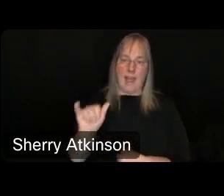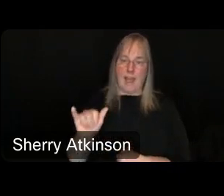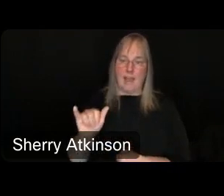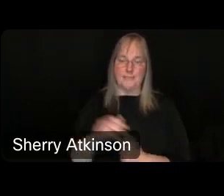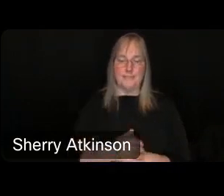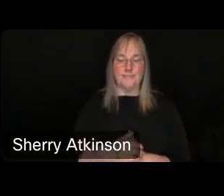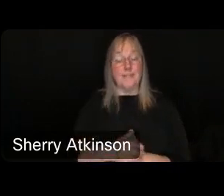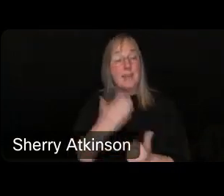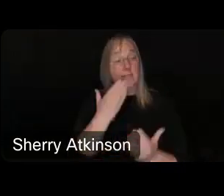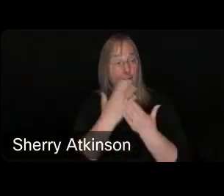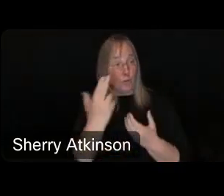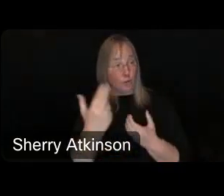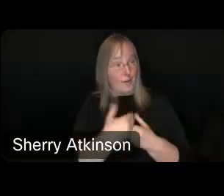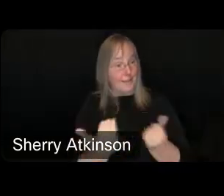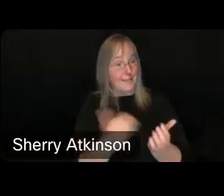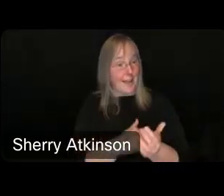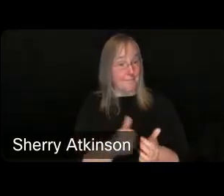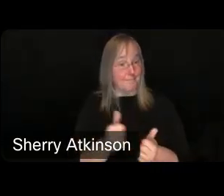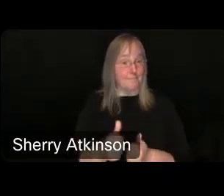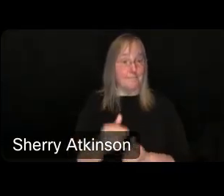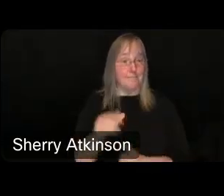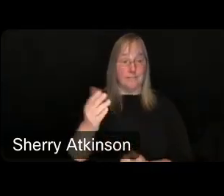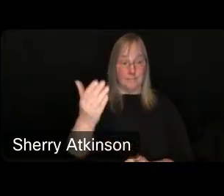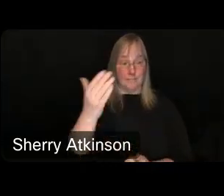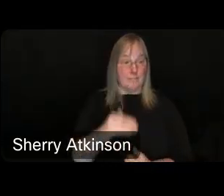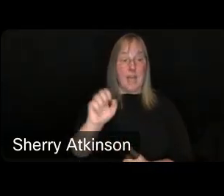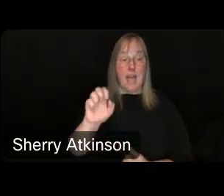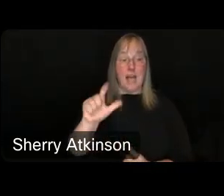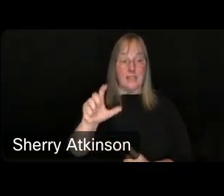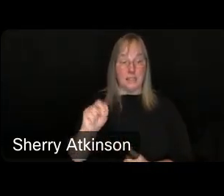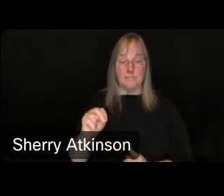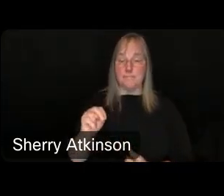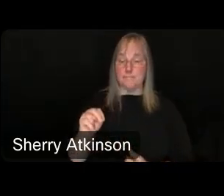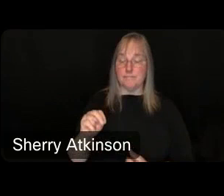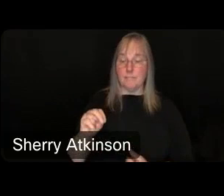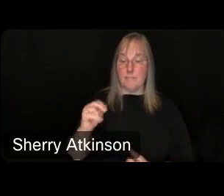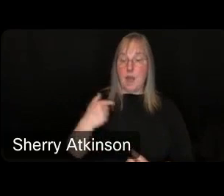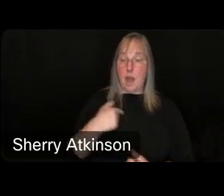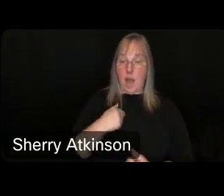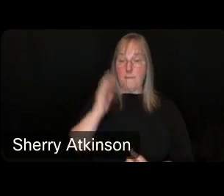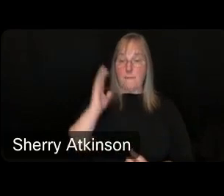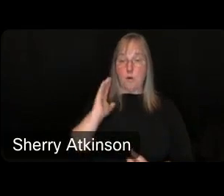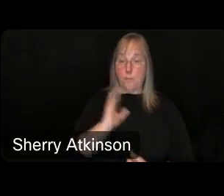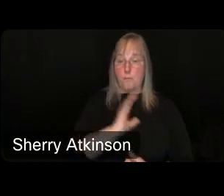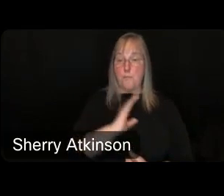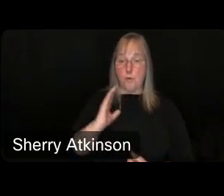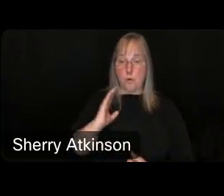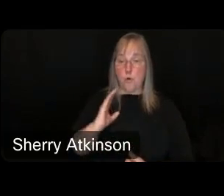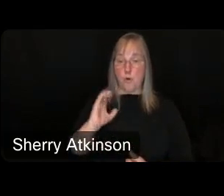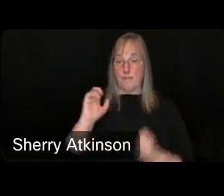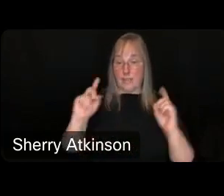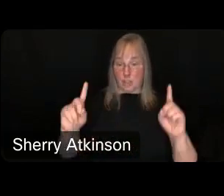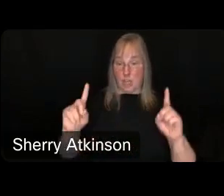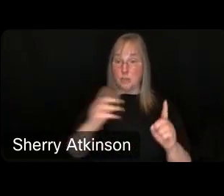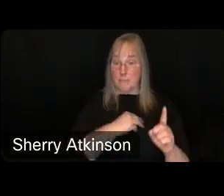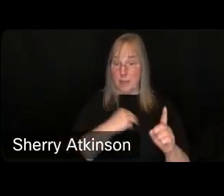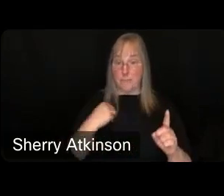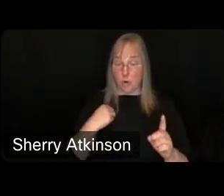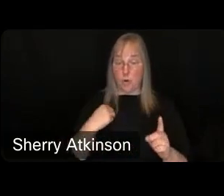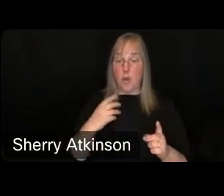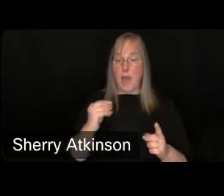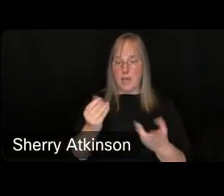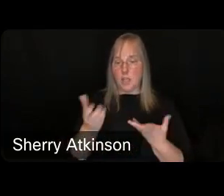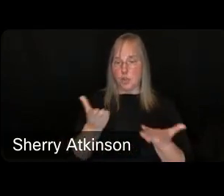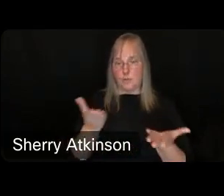again. Alan? I'm a former Board of Ed member, and I served here as a